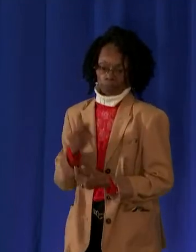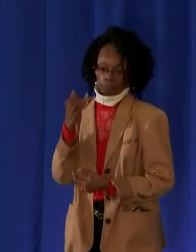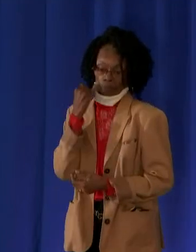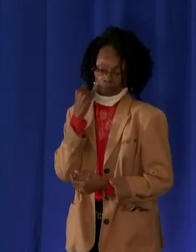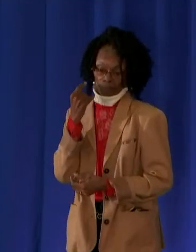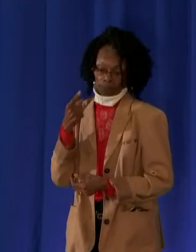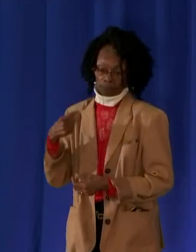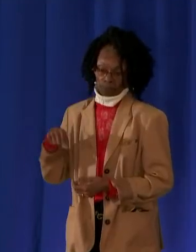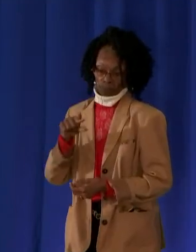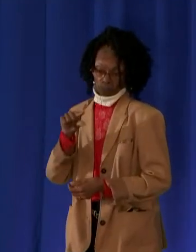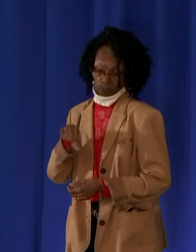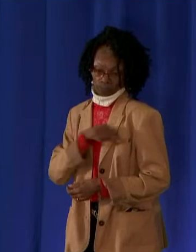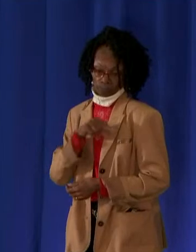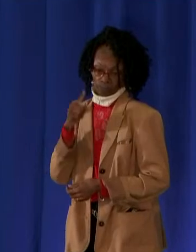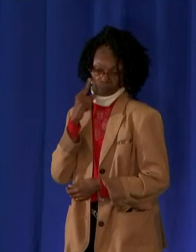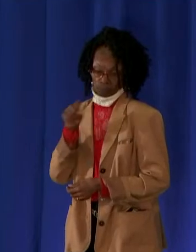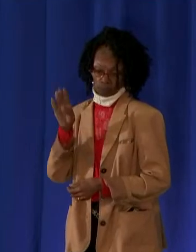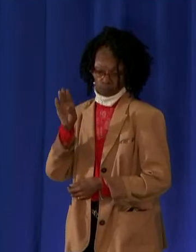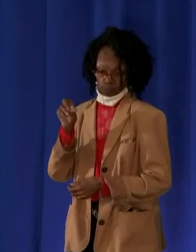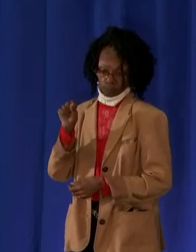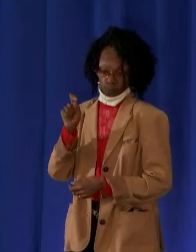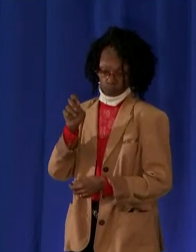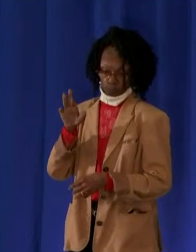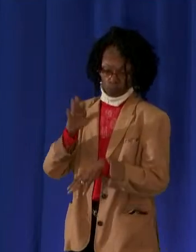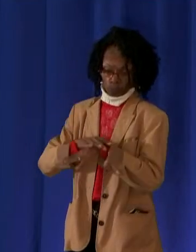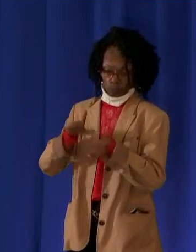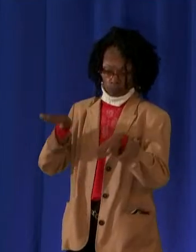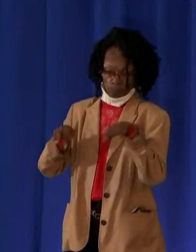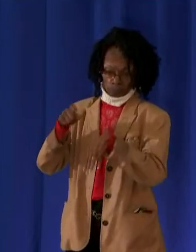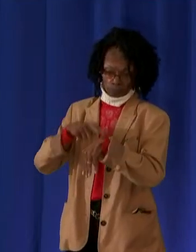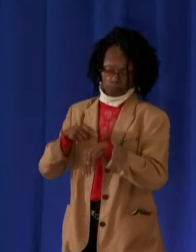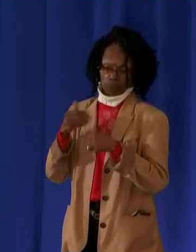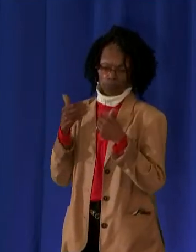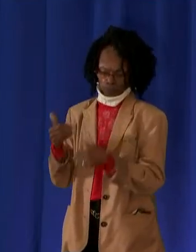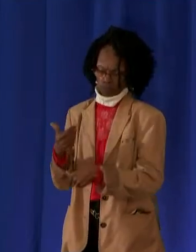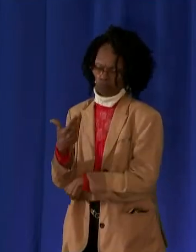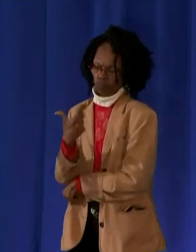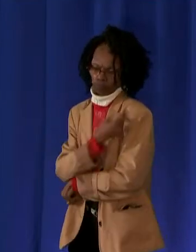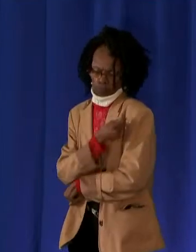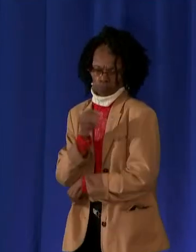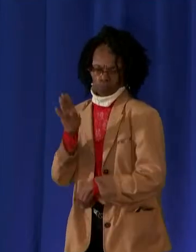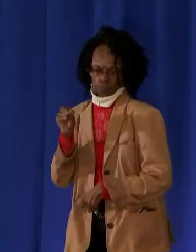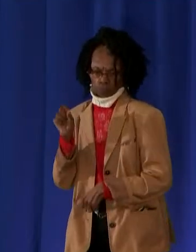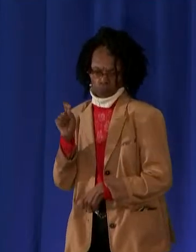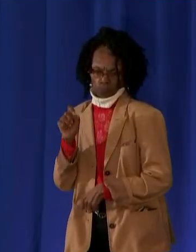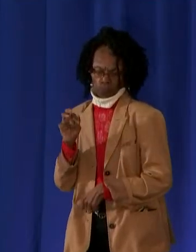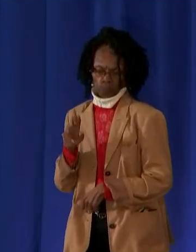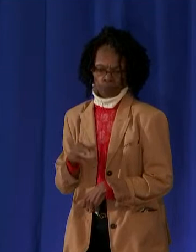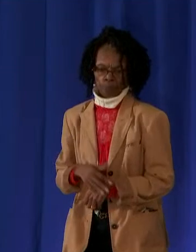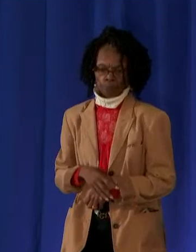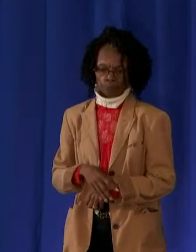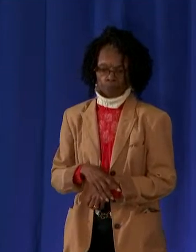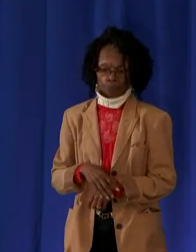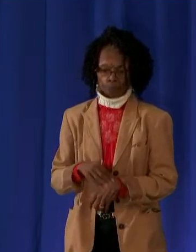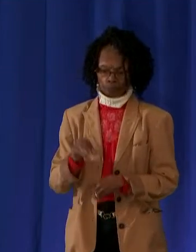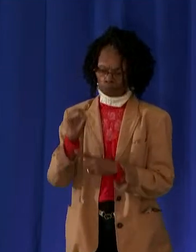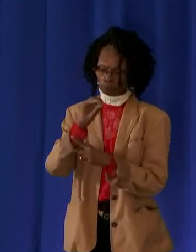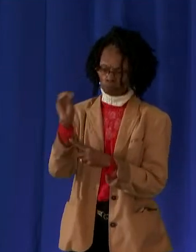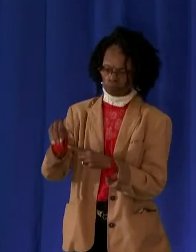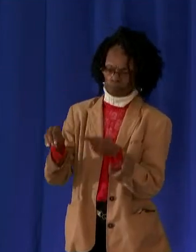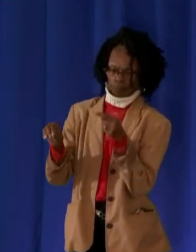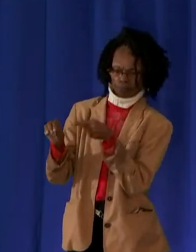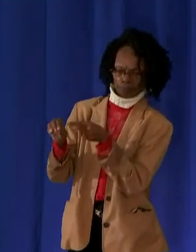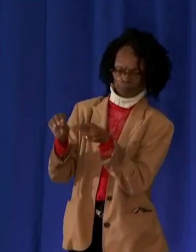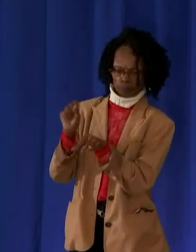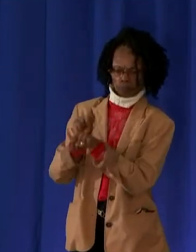they're qualified for a booster based on time, have a booster as well. Okay, so what's the percentage of workers who